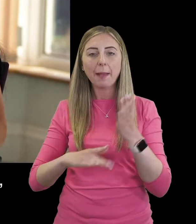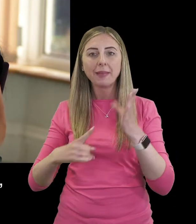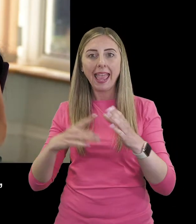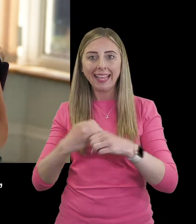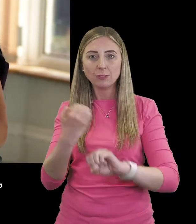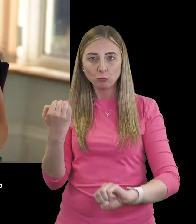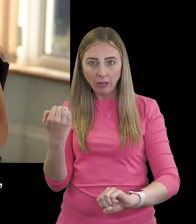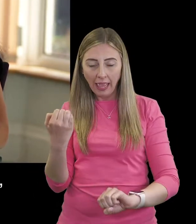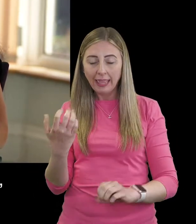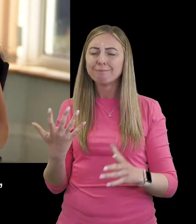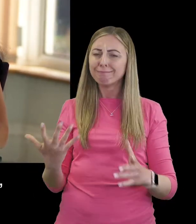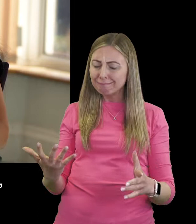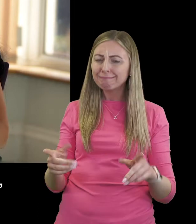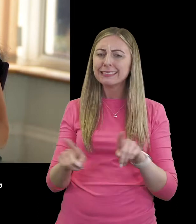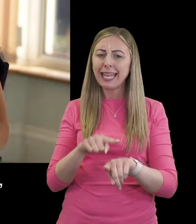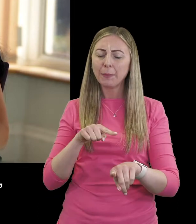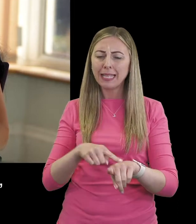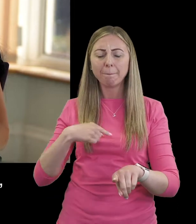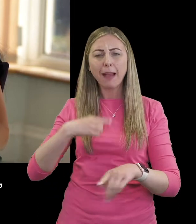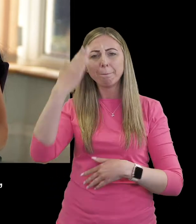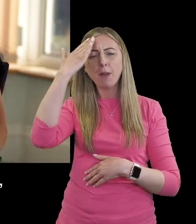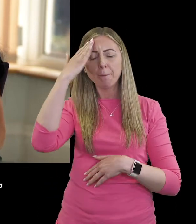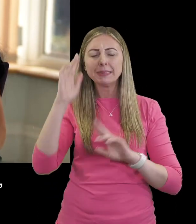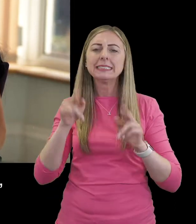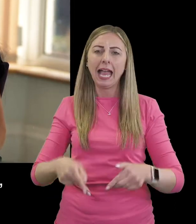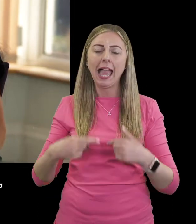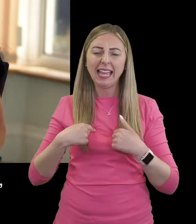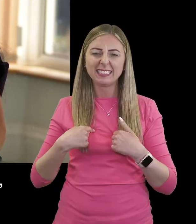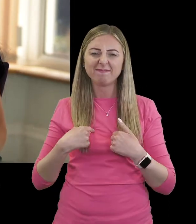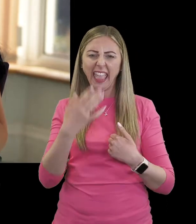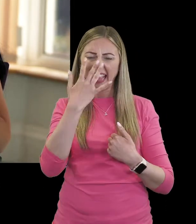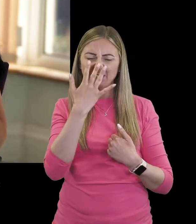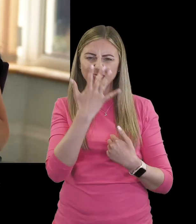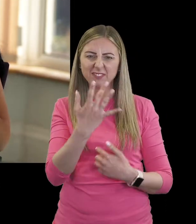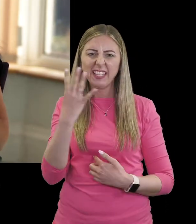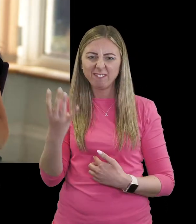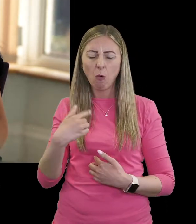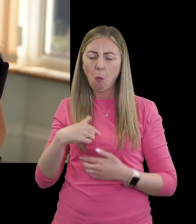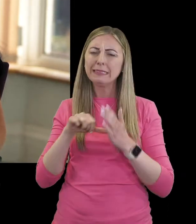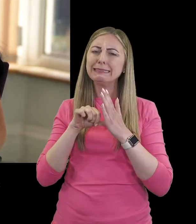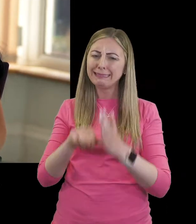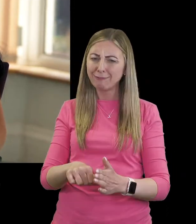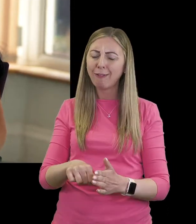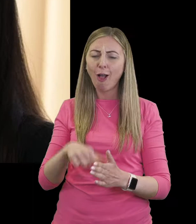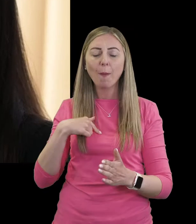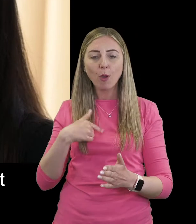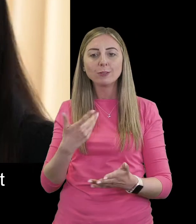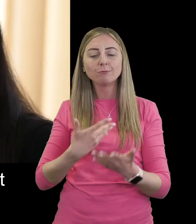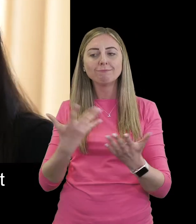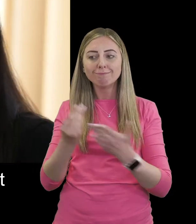I also lost my mum, who was only 54, so it was a difficult time, but we got through working together.